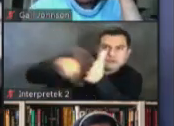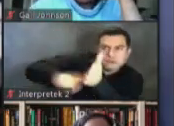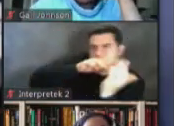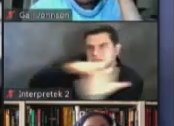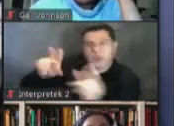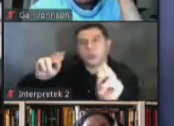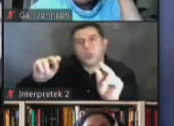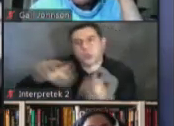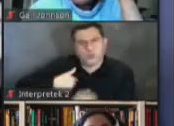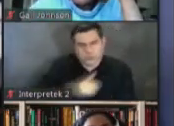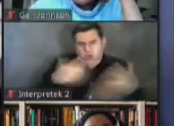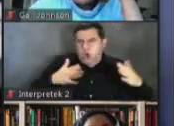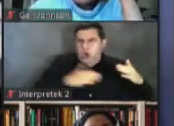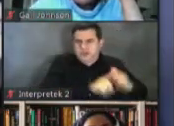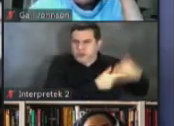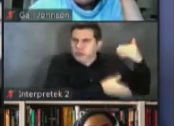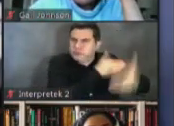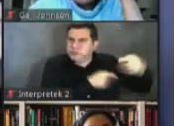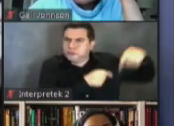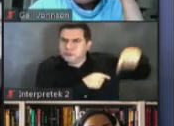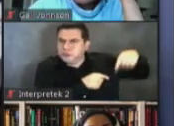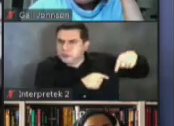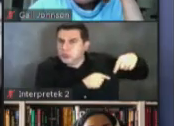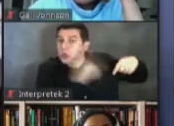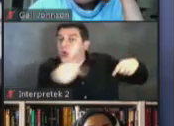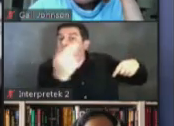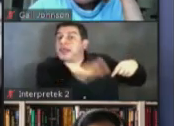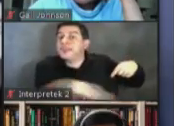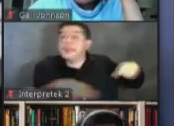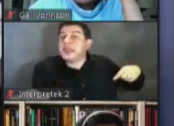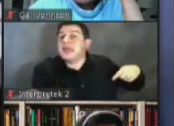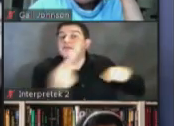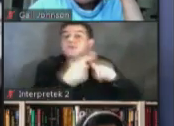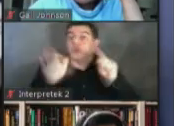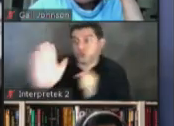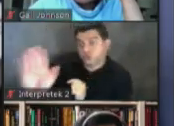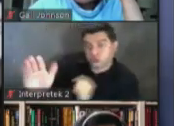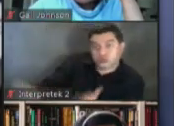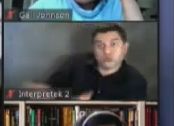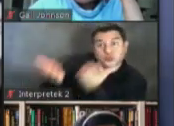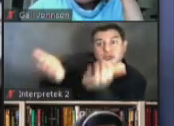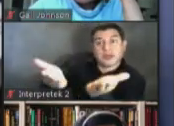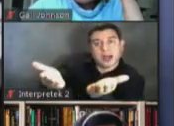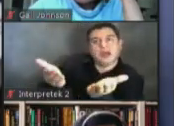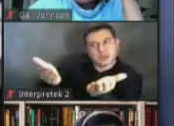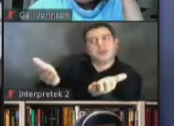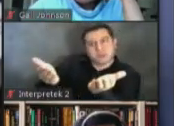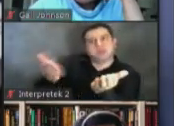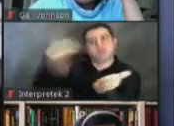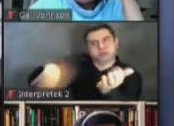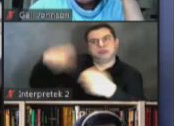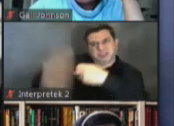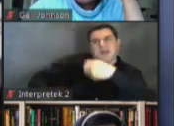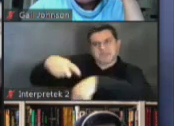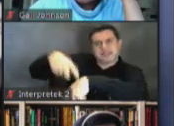list of recommendations that we have a hard time wrapping our hands around is the linkage fee,